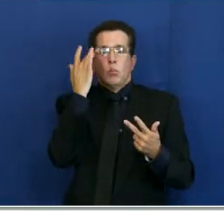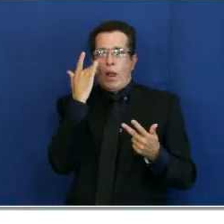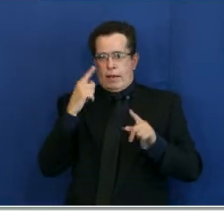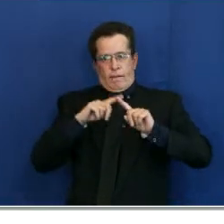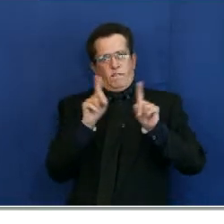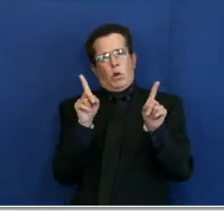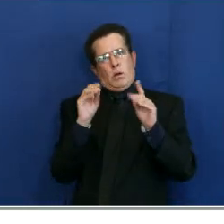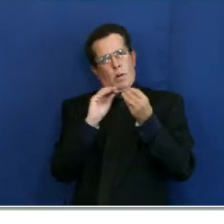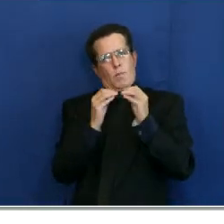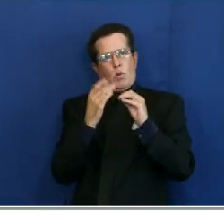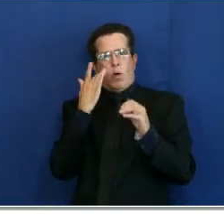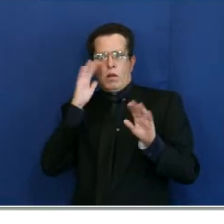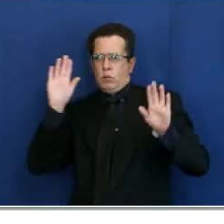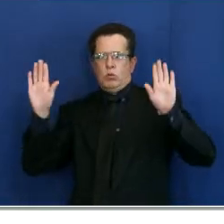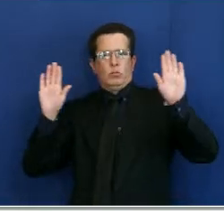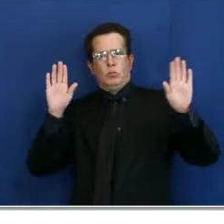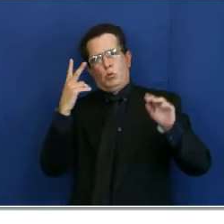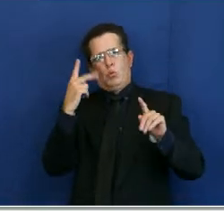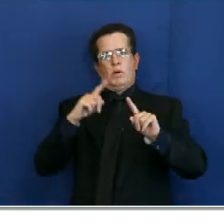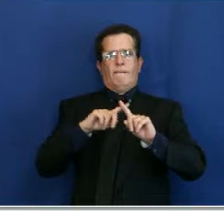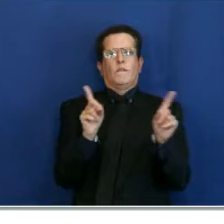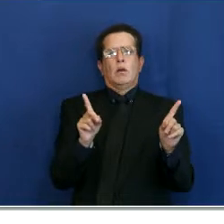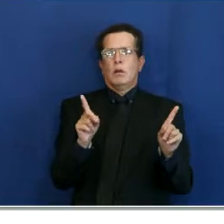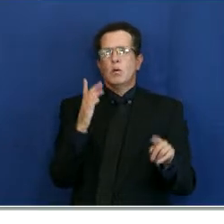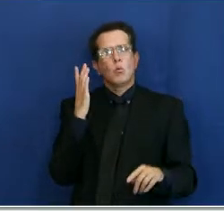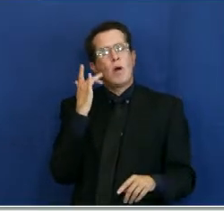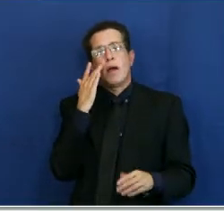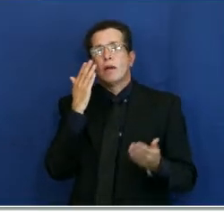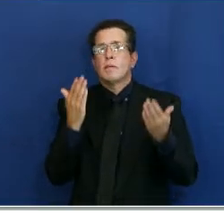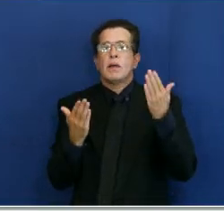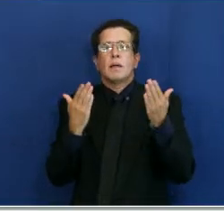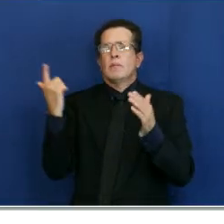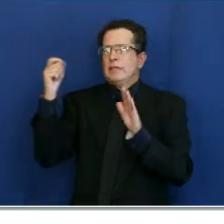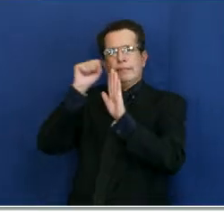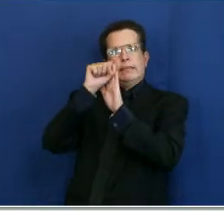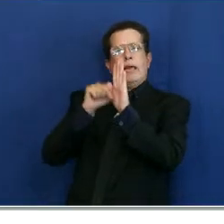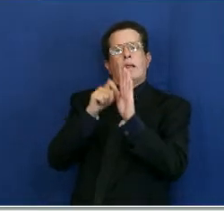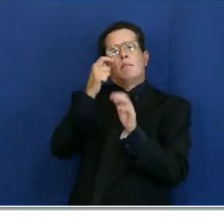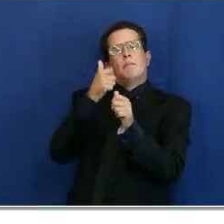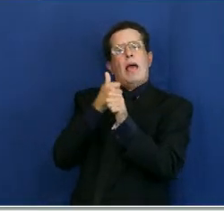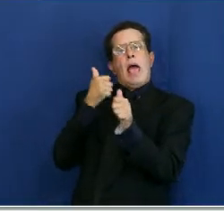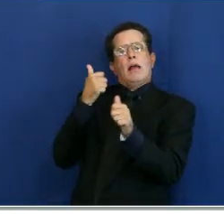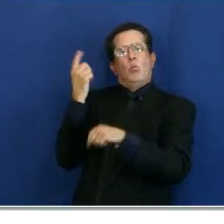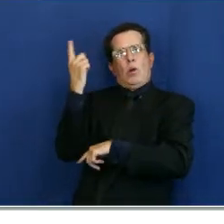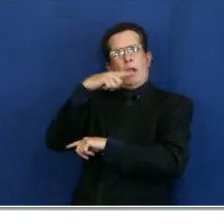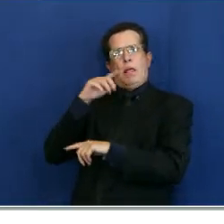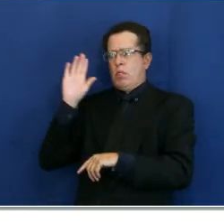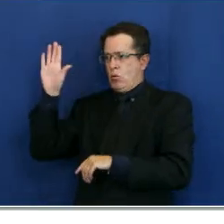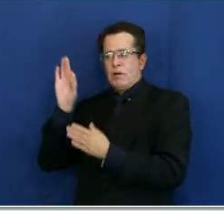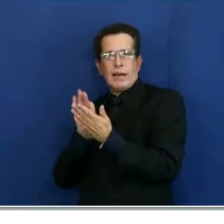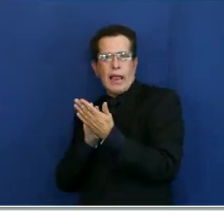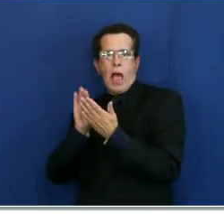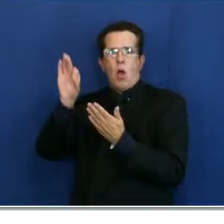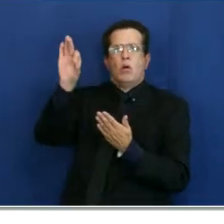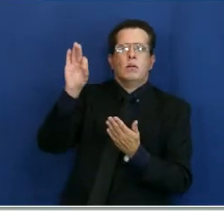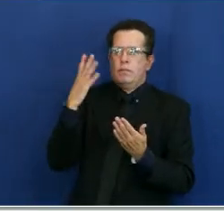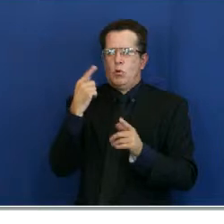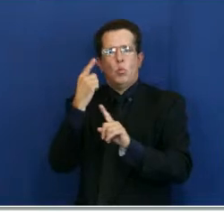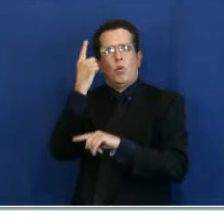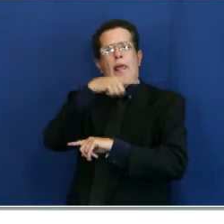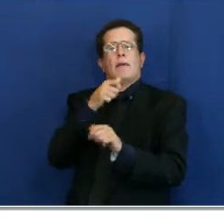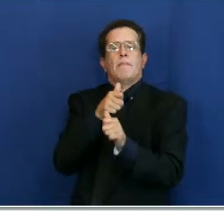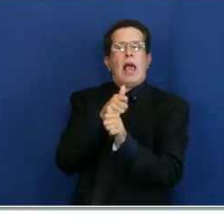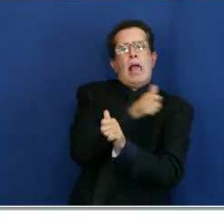the state may be one day behind in calculating this